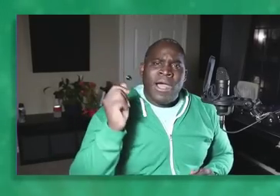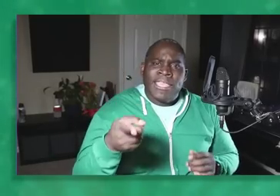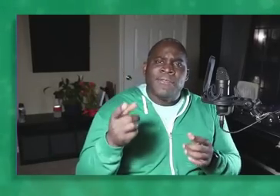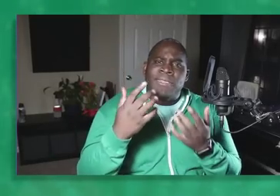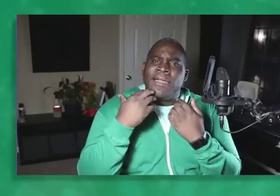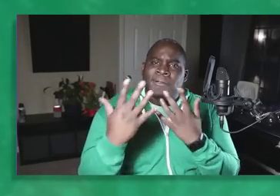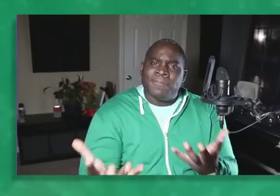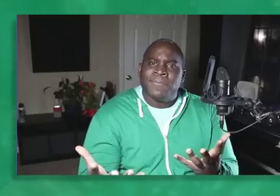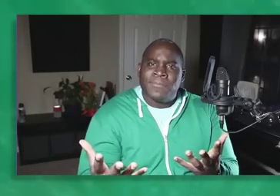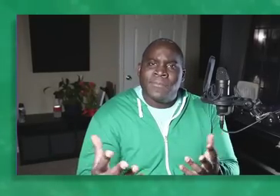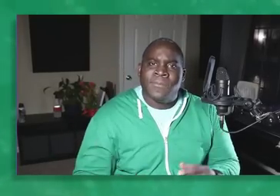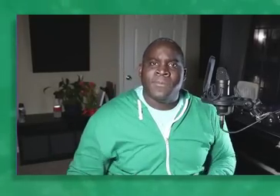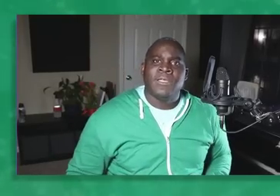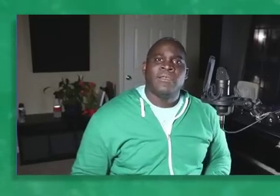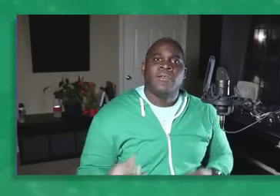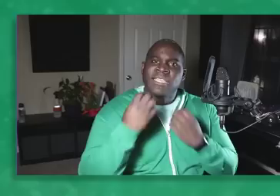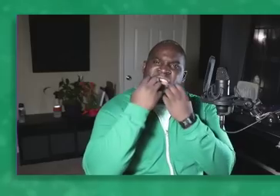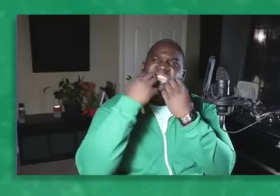why you yell?